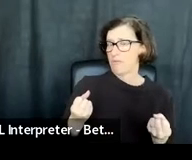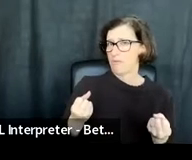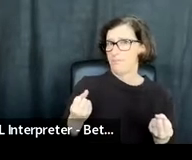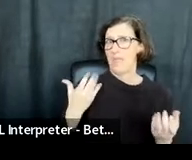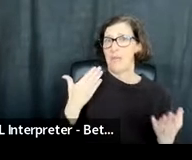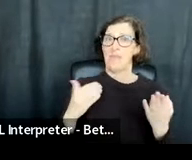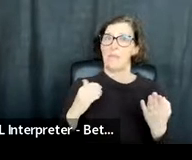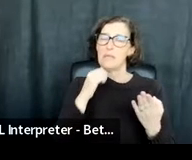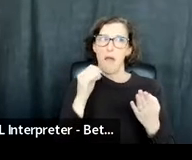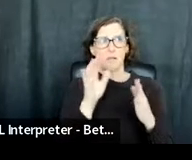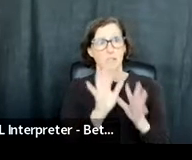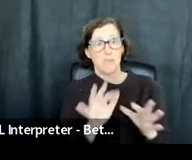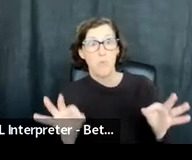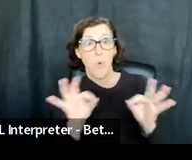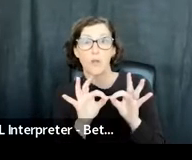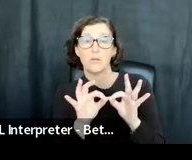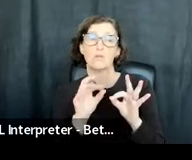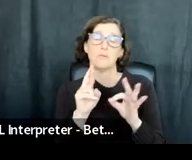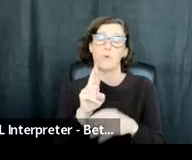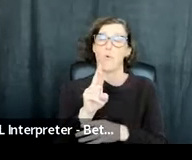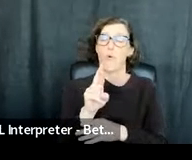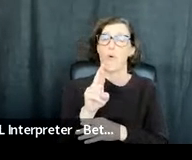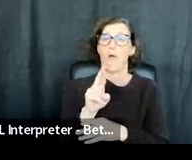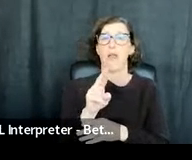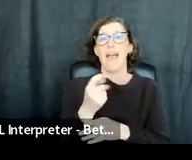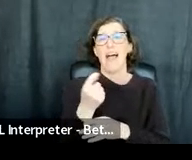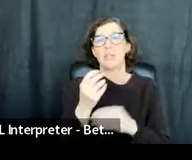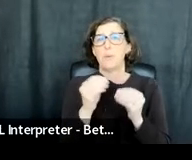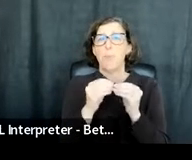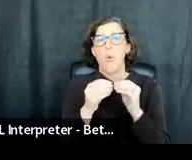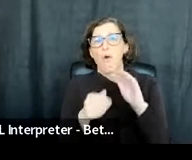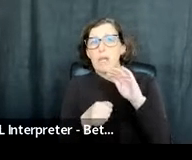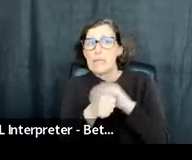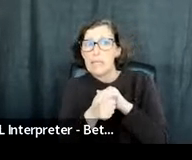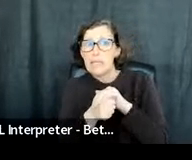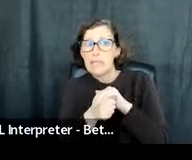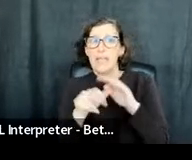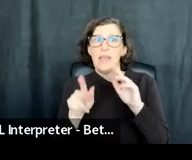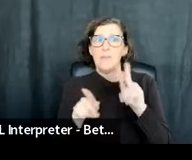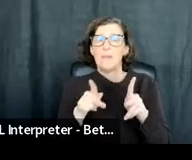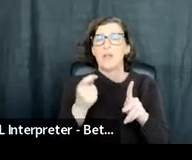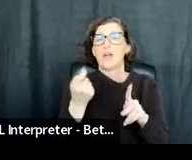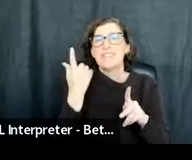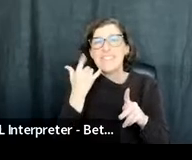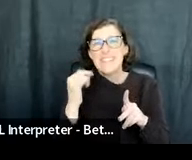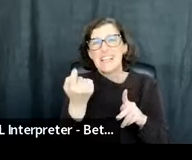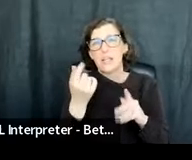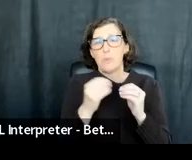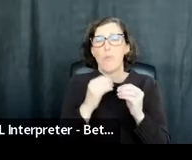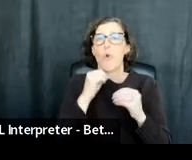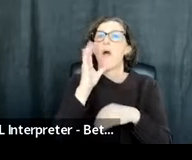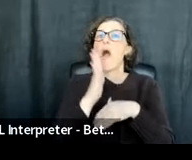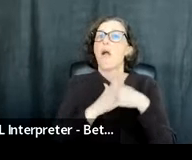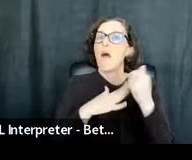as critical or not as it's a little more hidden. People are a little bit more uncomfortable still,